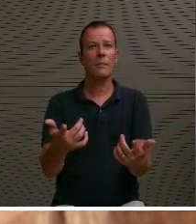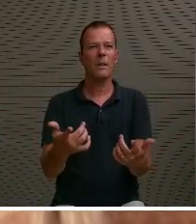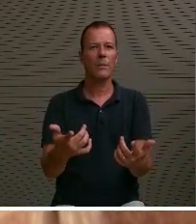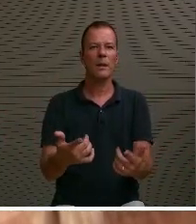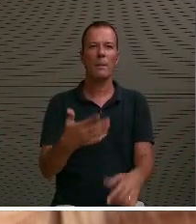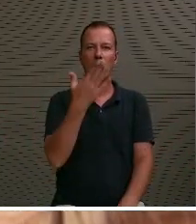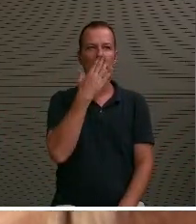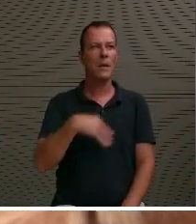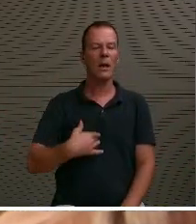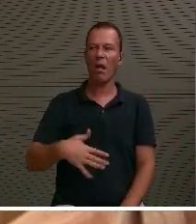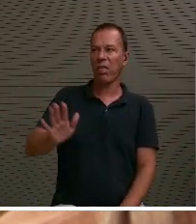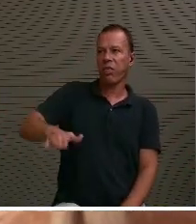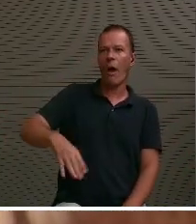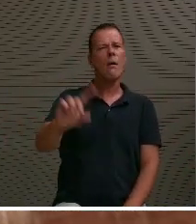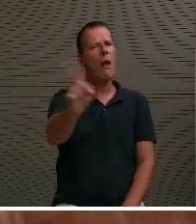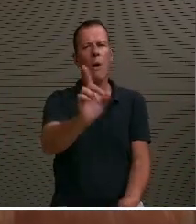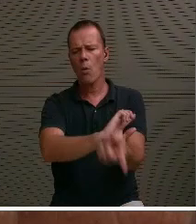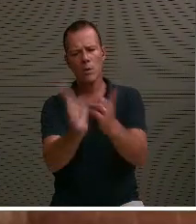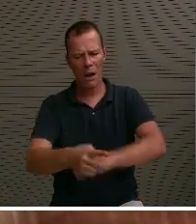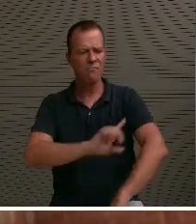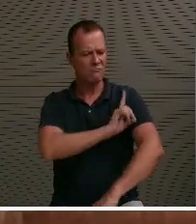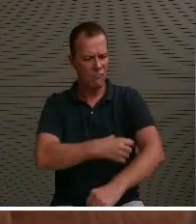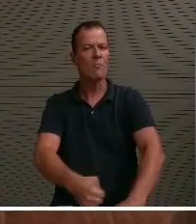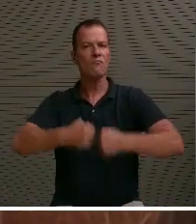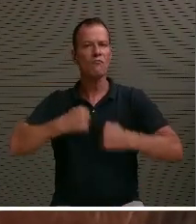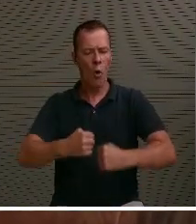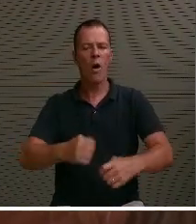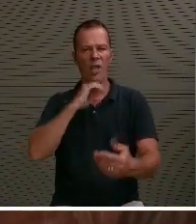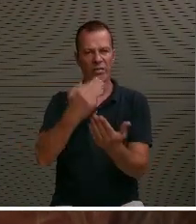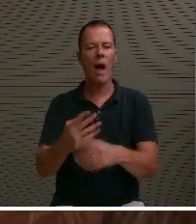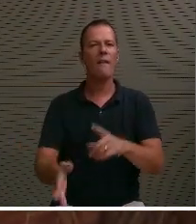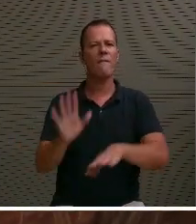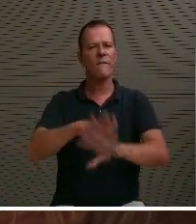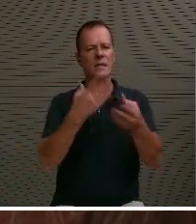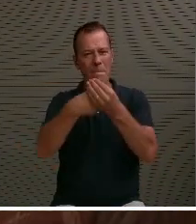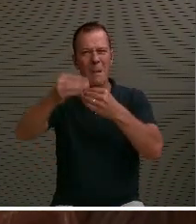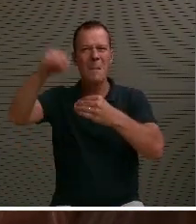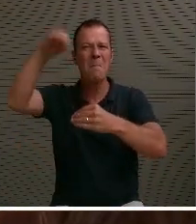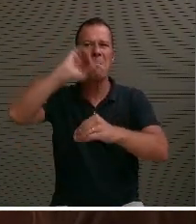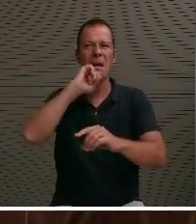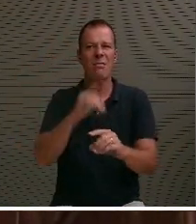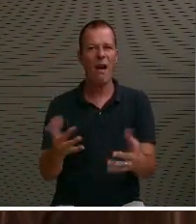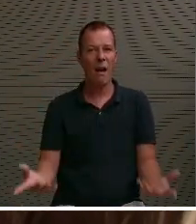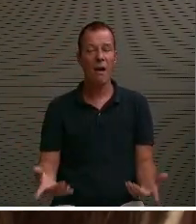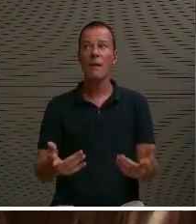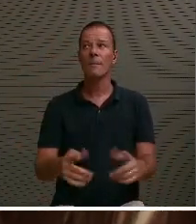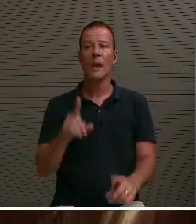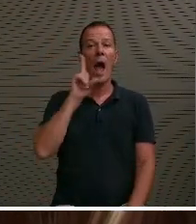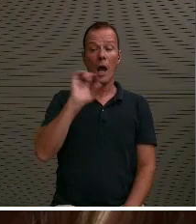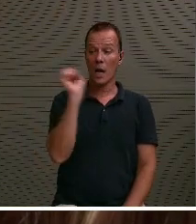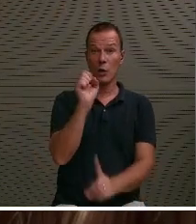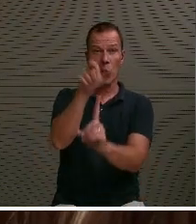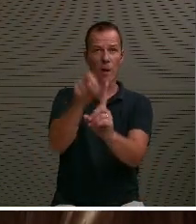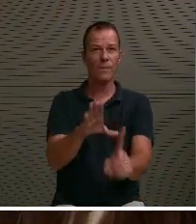you can do more, and if you don't give up, you will do it wherever you want. So Georgetown came to